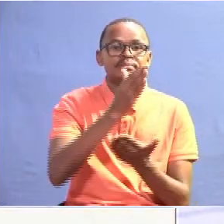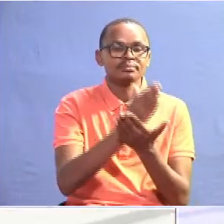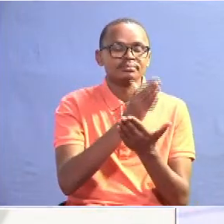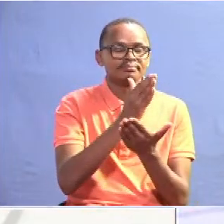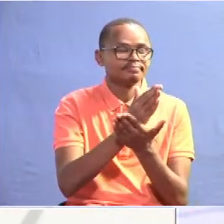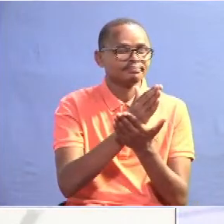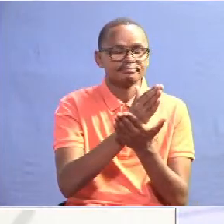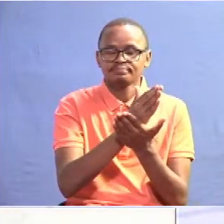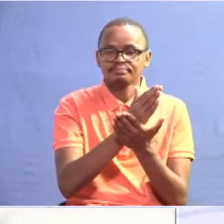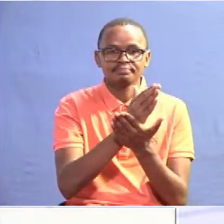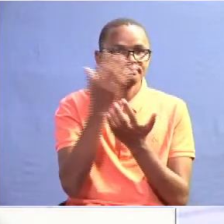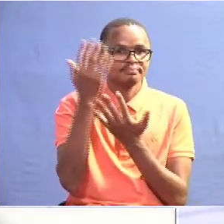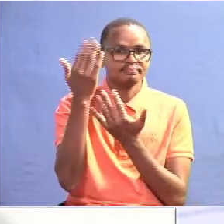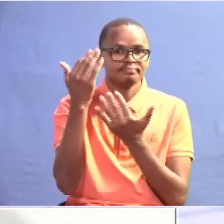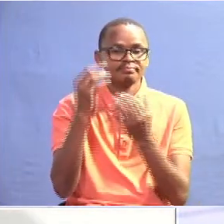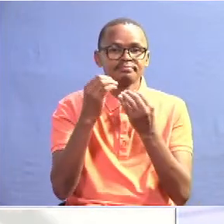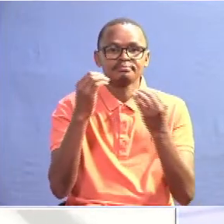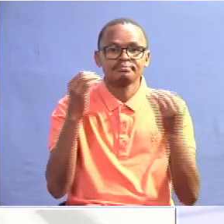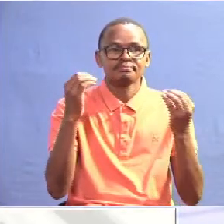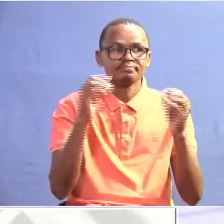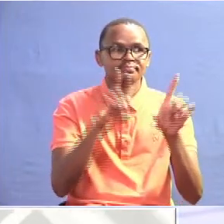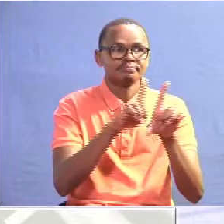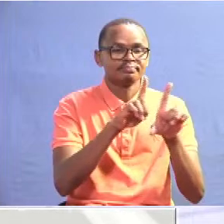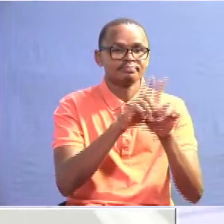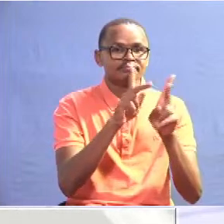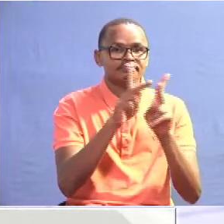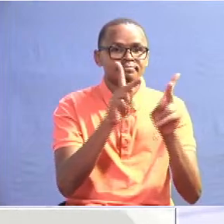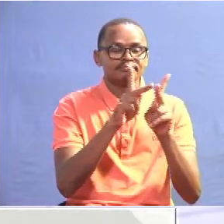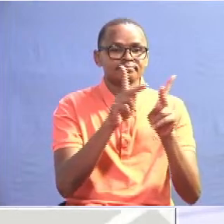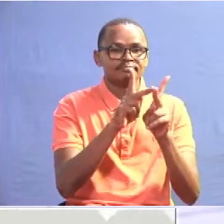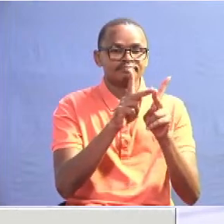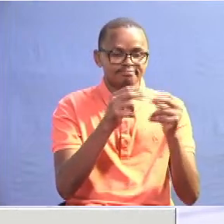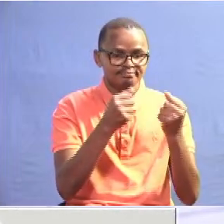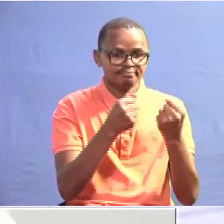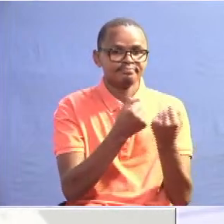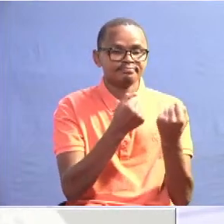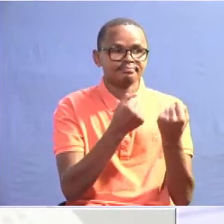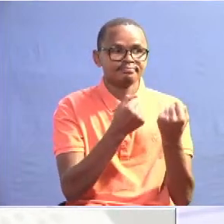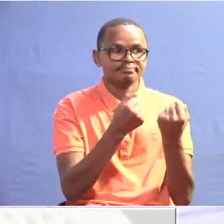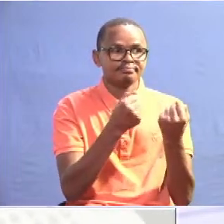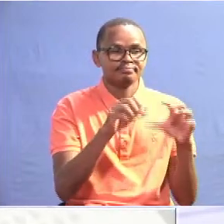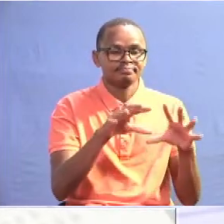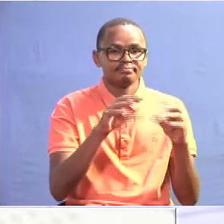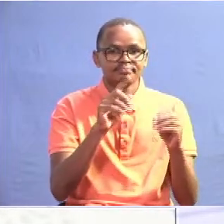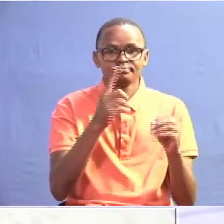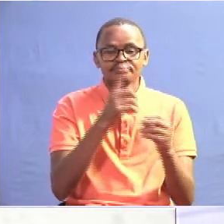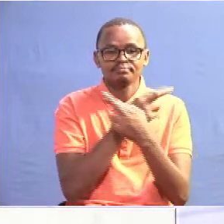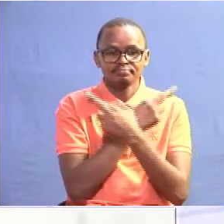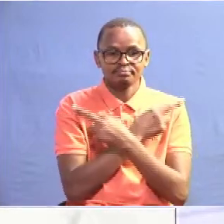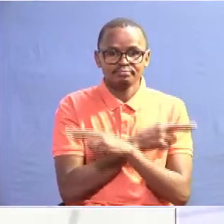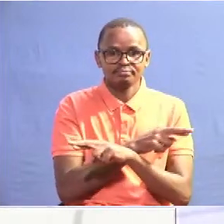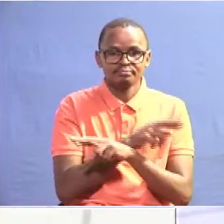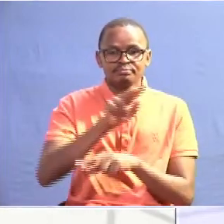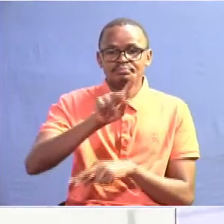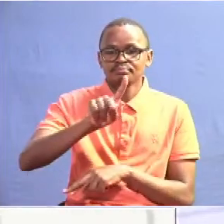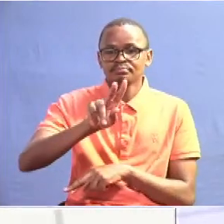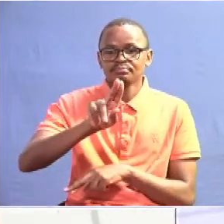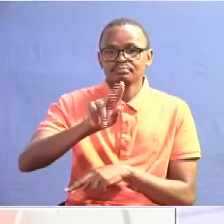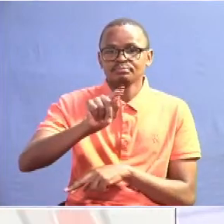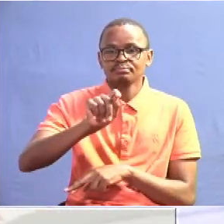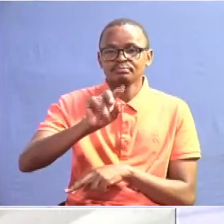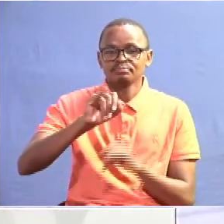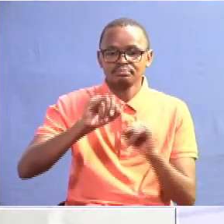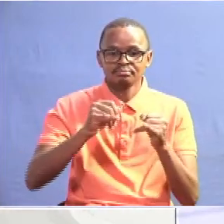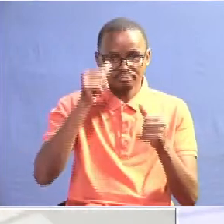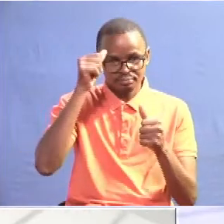despair, hopelessness, and of course very tragic incident, takes us to our first break here on KUTV Primetime